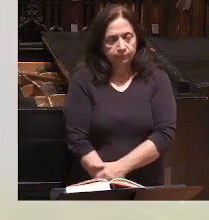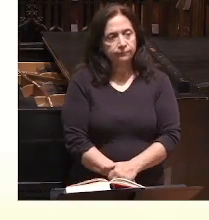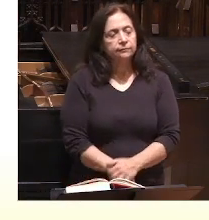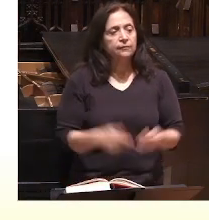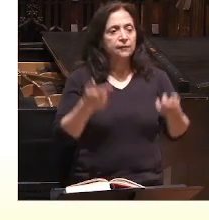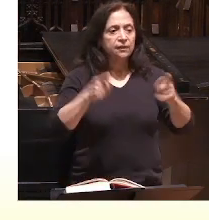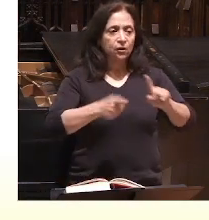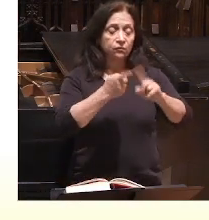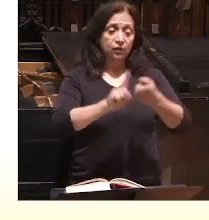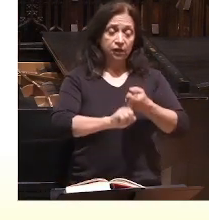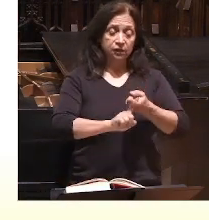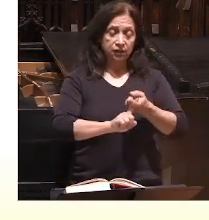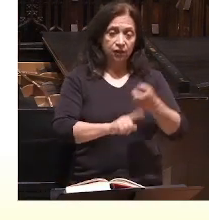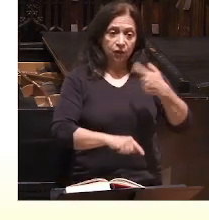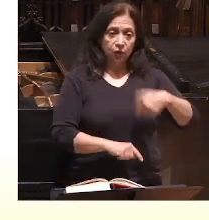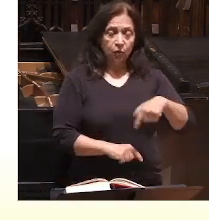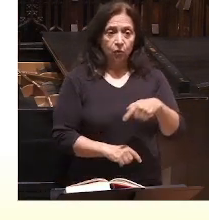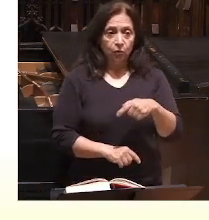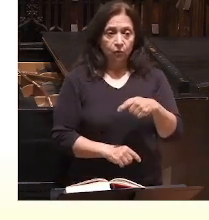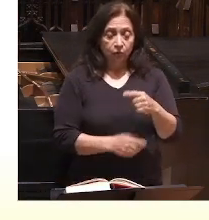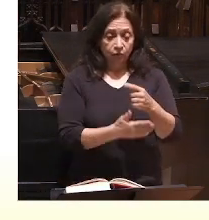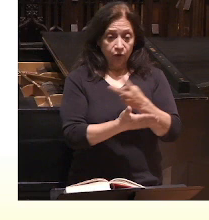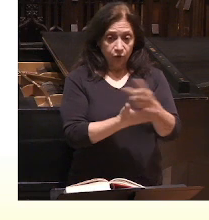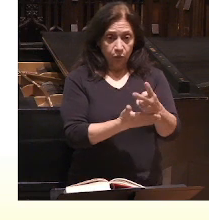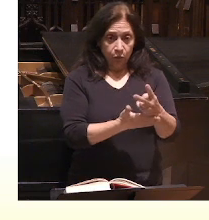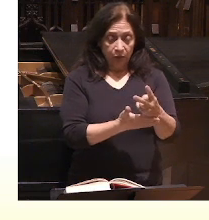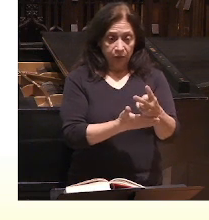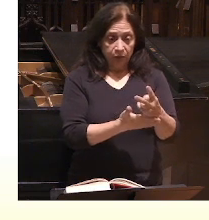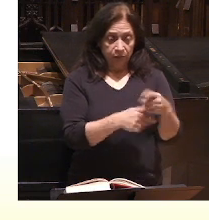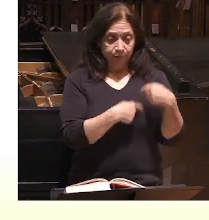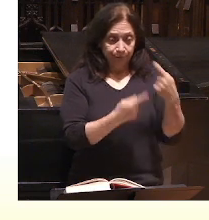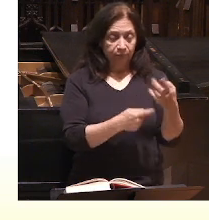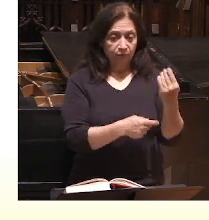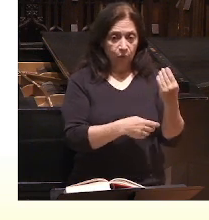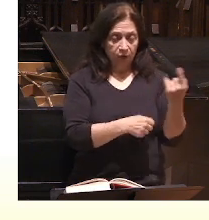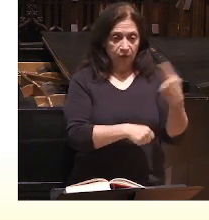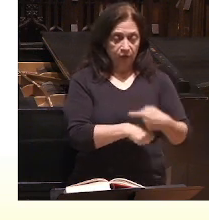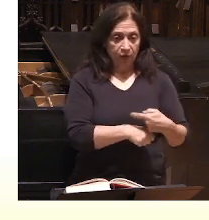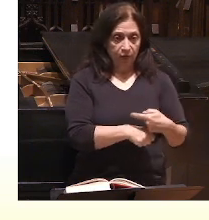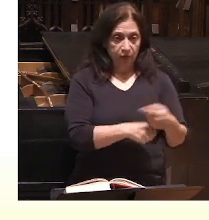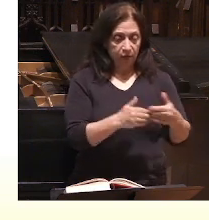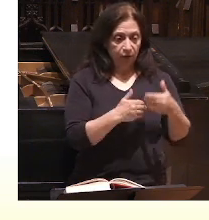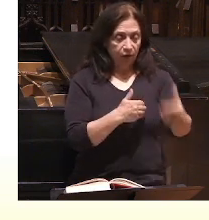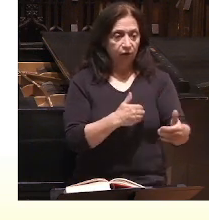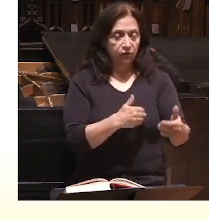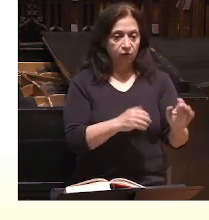So friends, we're 2 weeks, 14 days